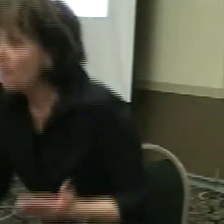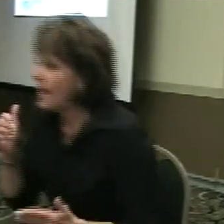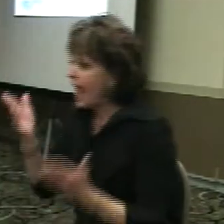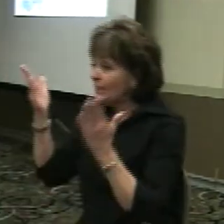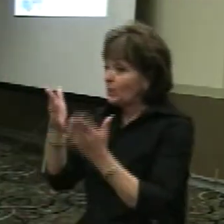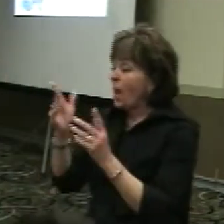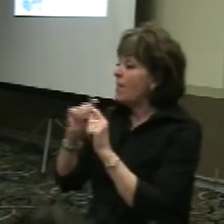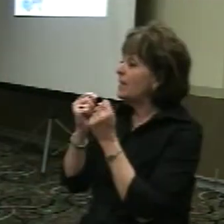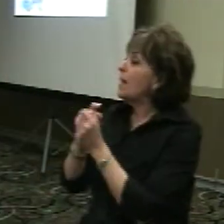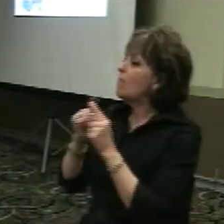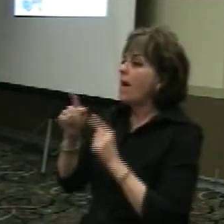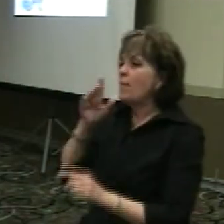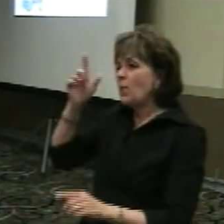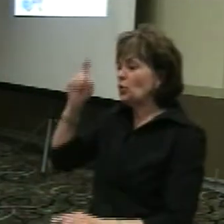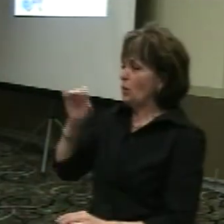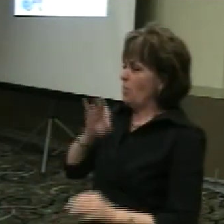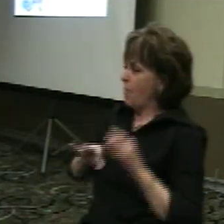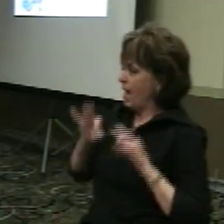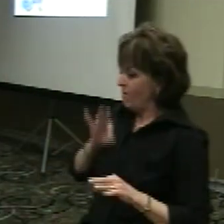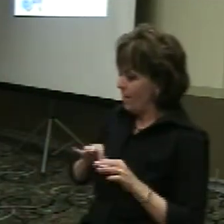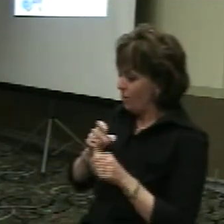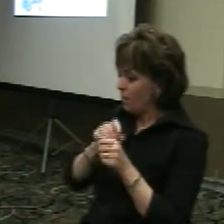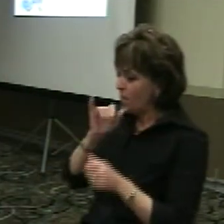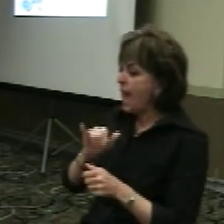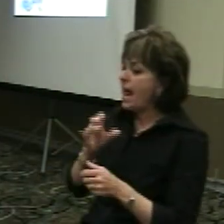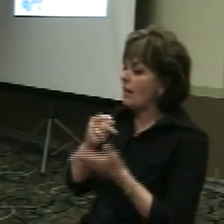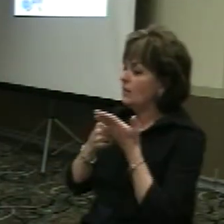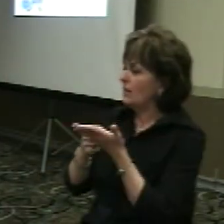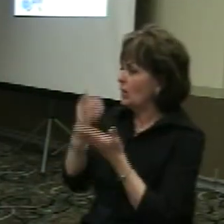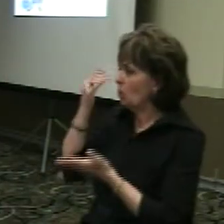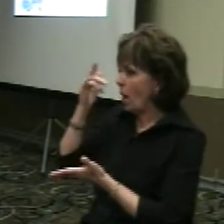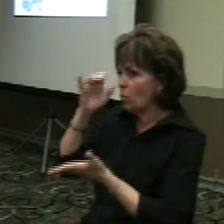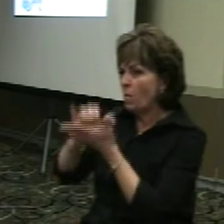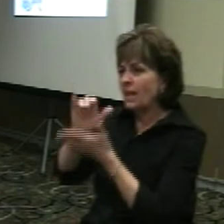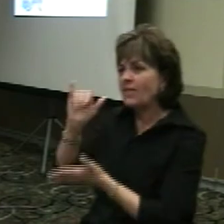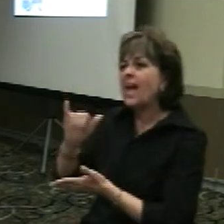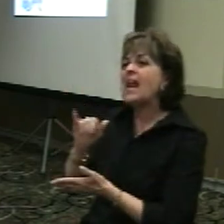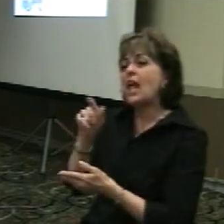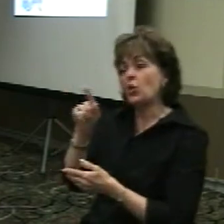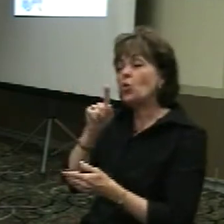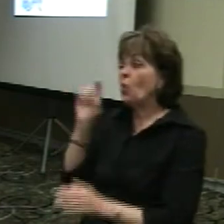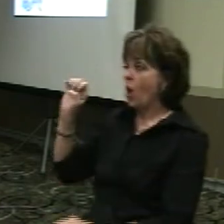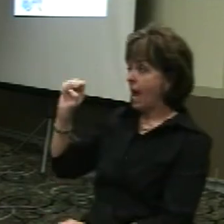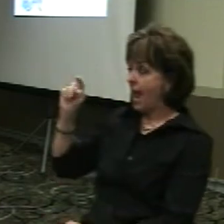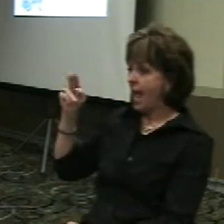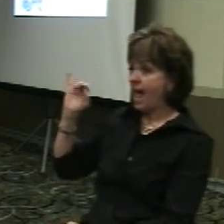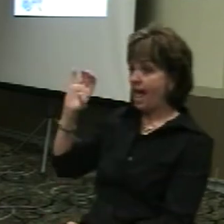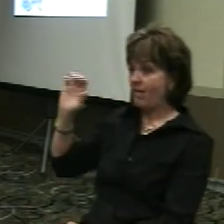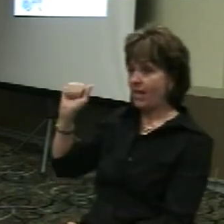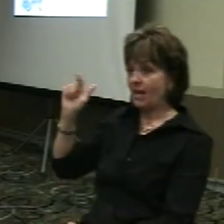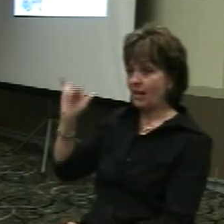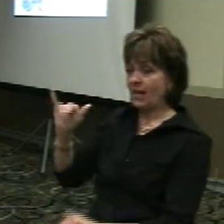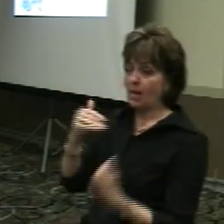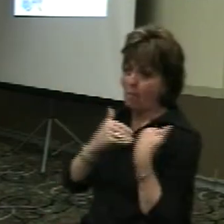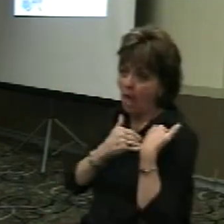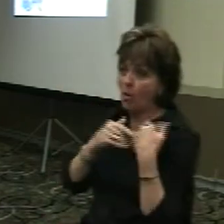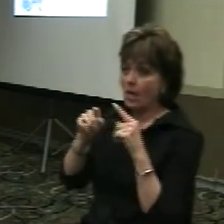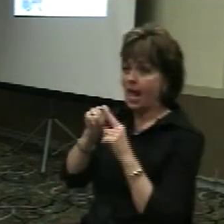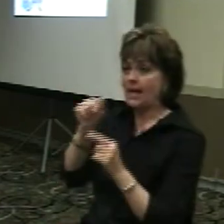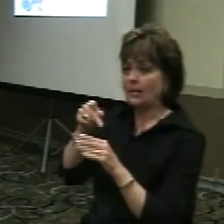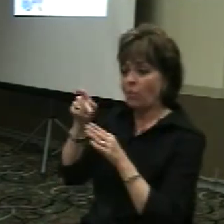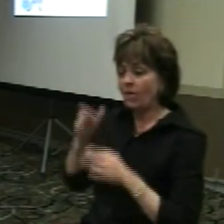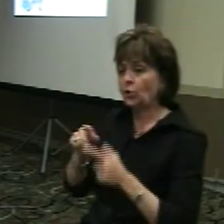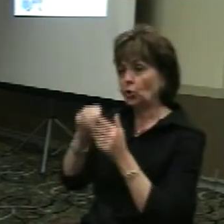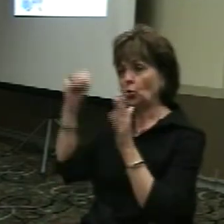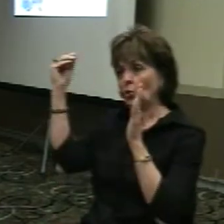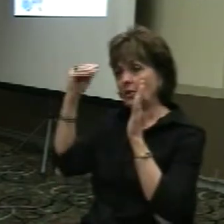that you say that, and let's talk about why you believe that. And you are ethically bound to, as a professional,